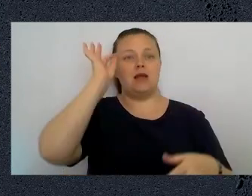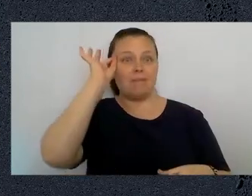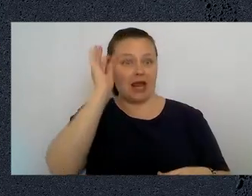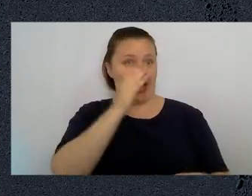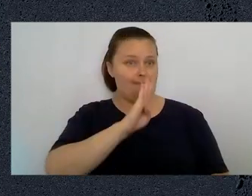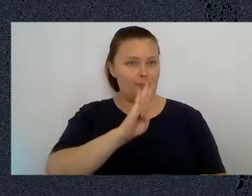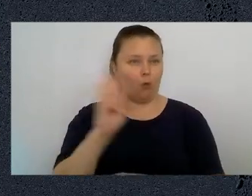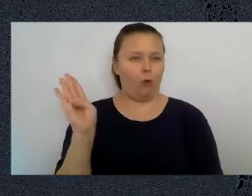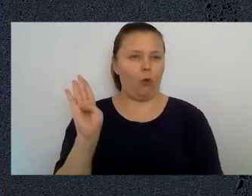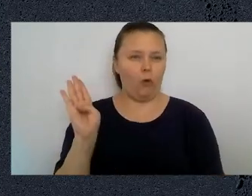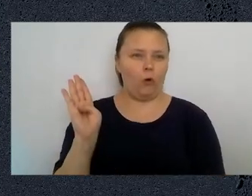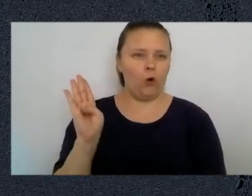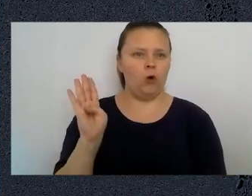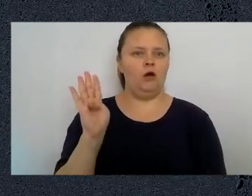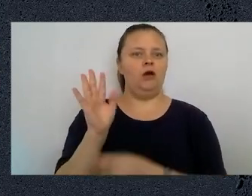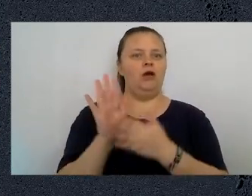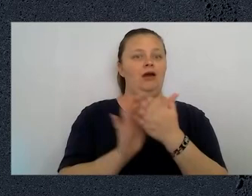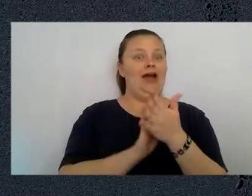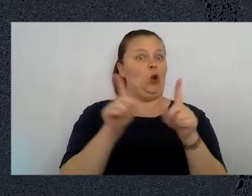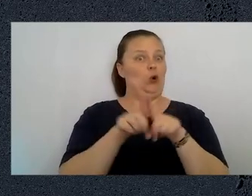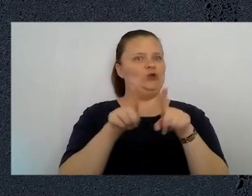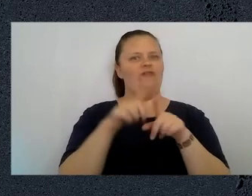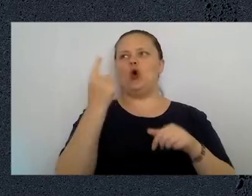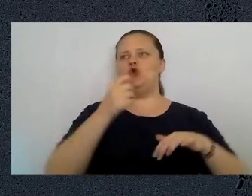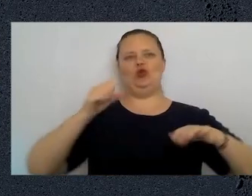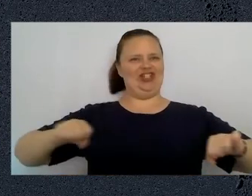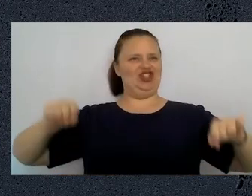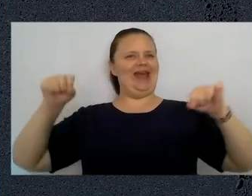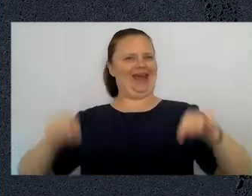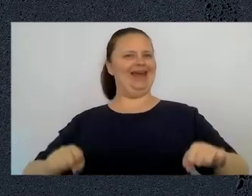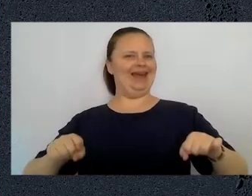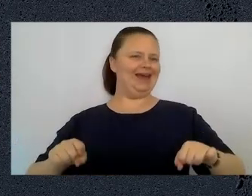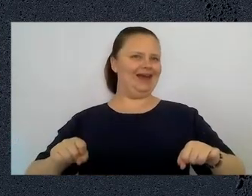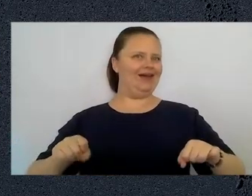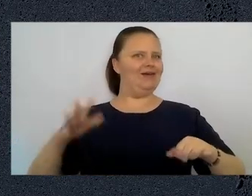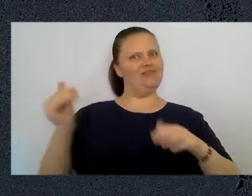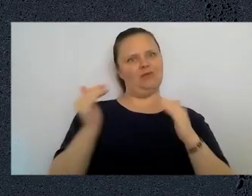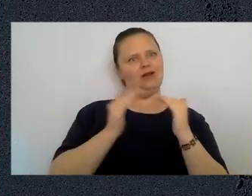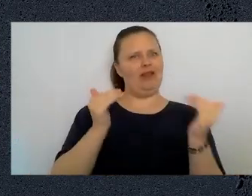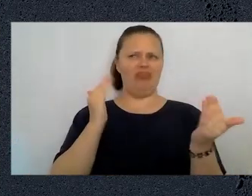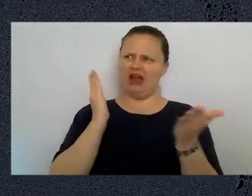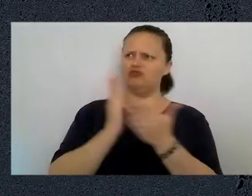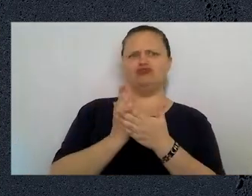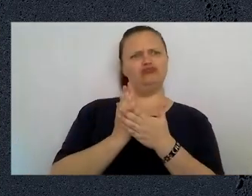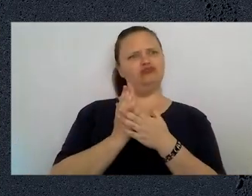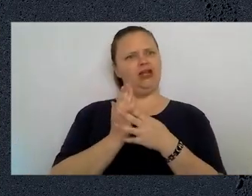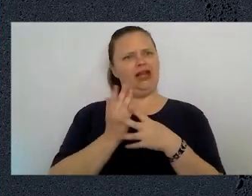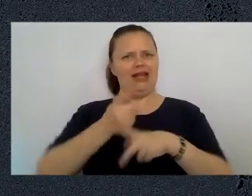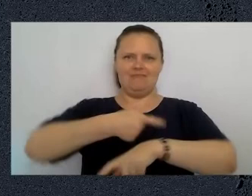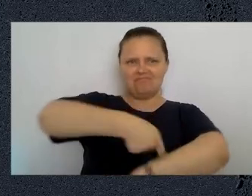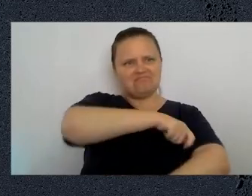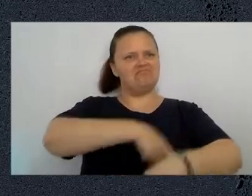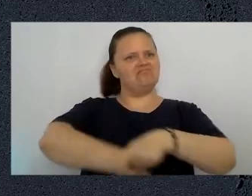also taken that to the level of chairs, who's chairing those committees, and they're really taking that action and holding others